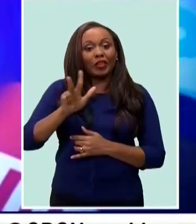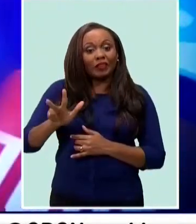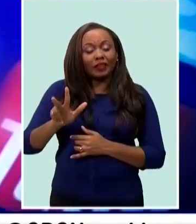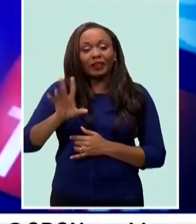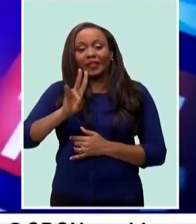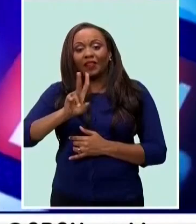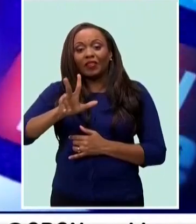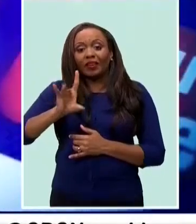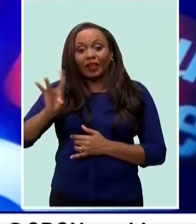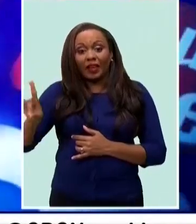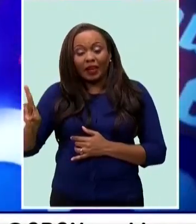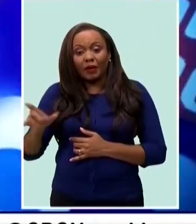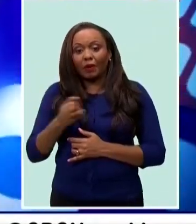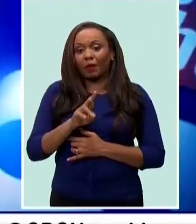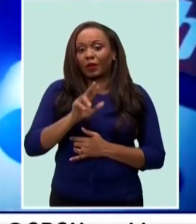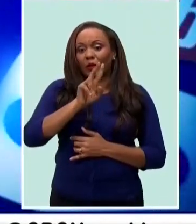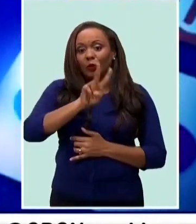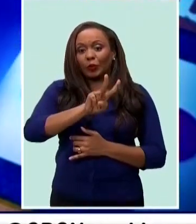233-7388 or